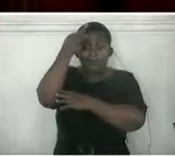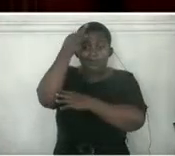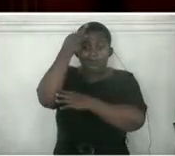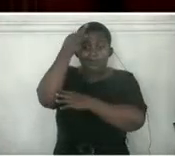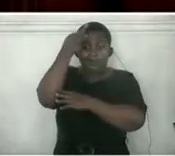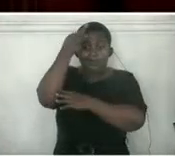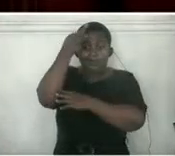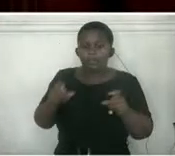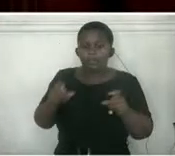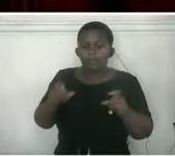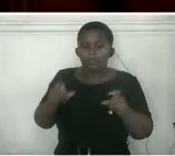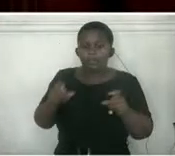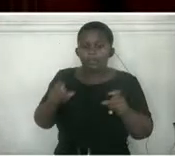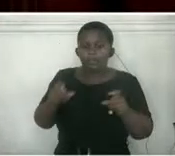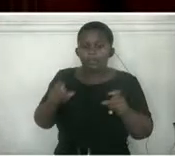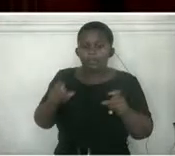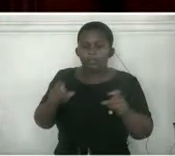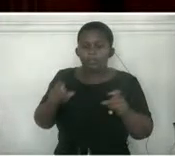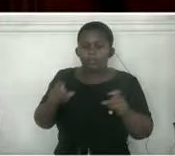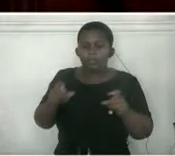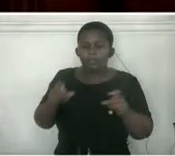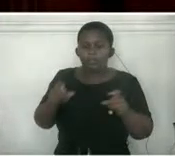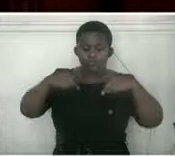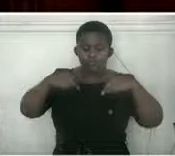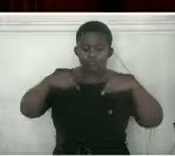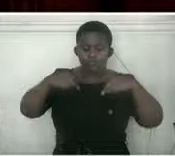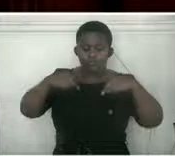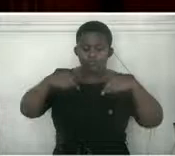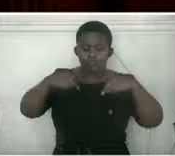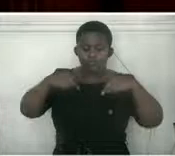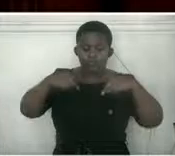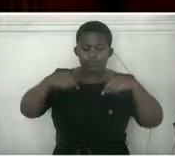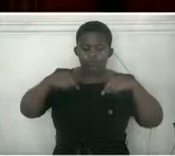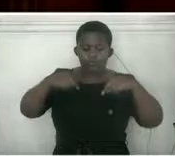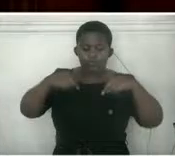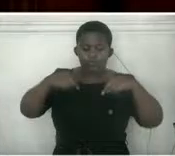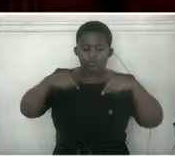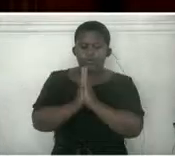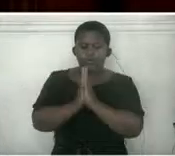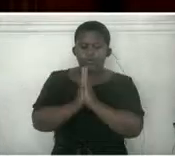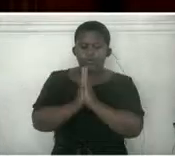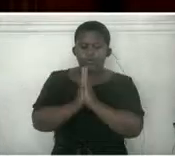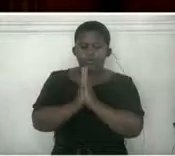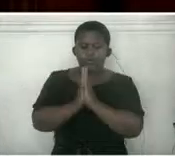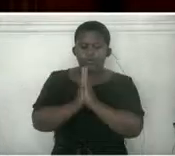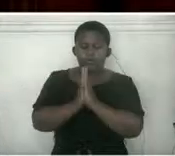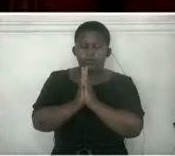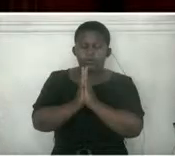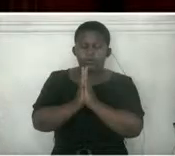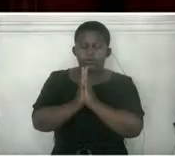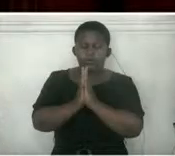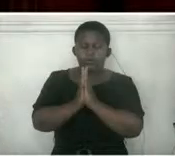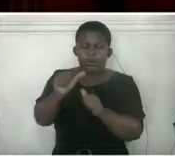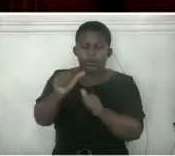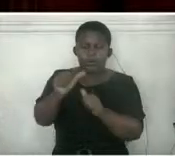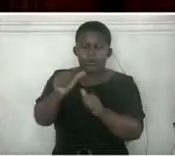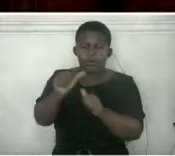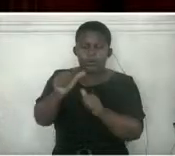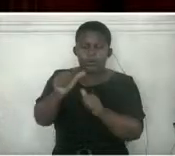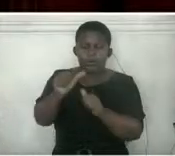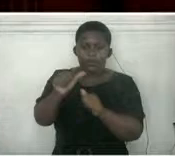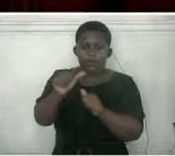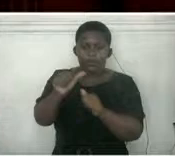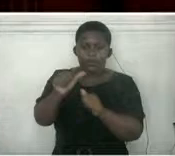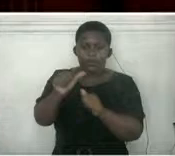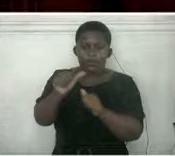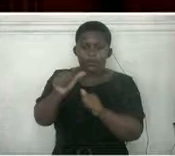of KwaZulu-Natal, we will continue to pray for His Majesty's health and well-being as he